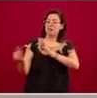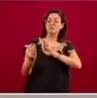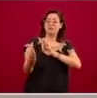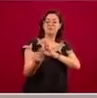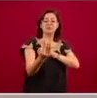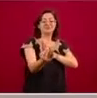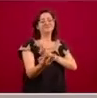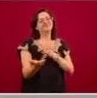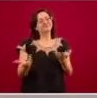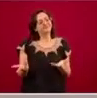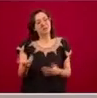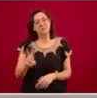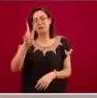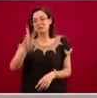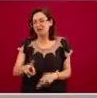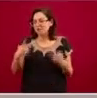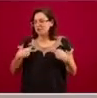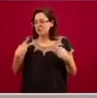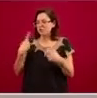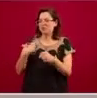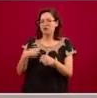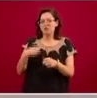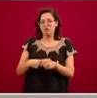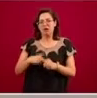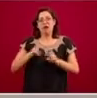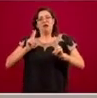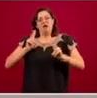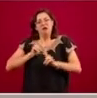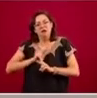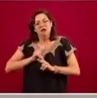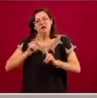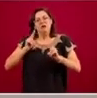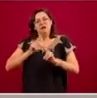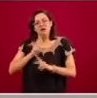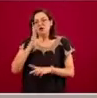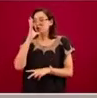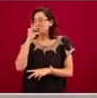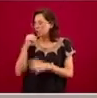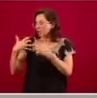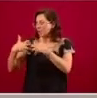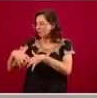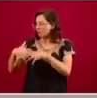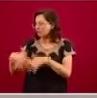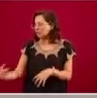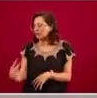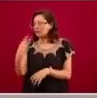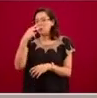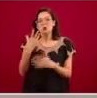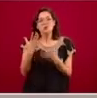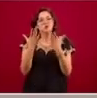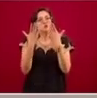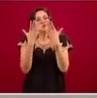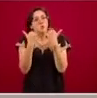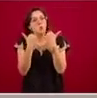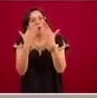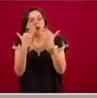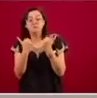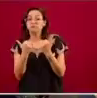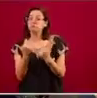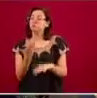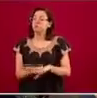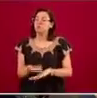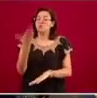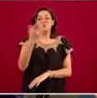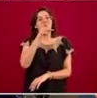is isolation and is social distancing. I know it is very concerning to see a patient